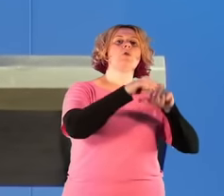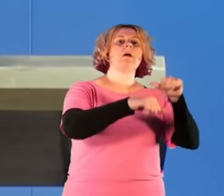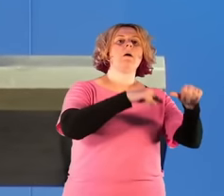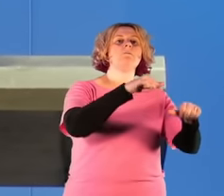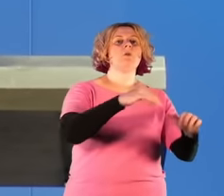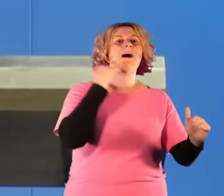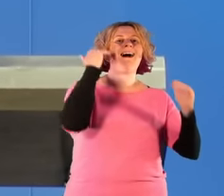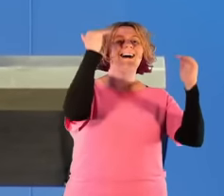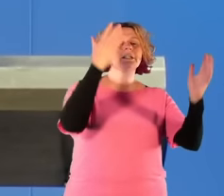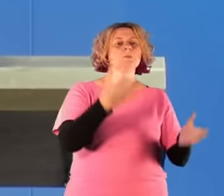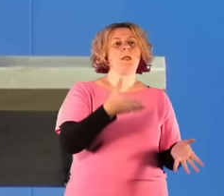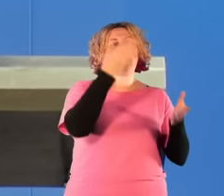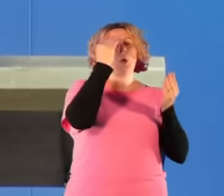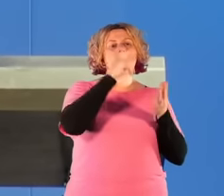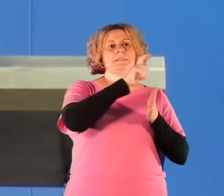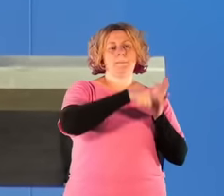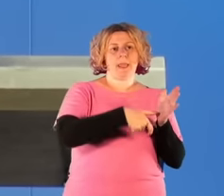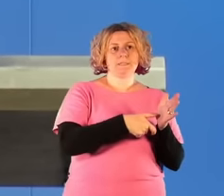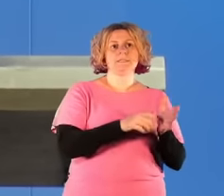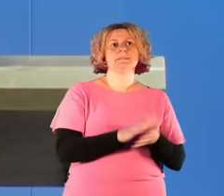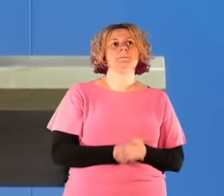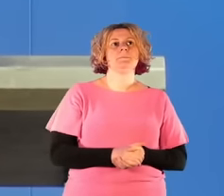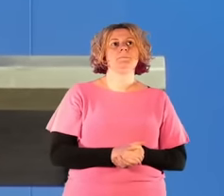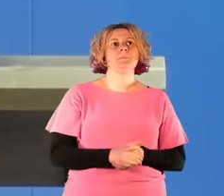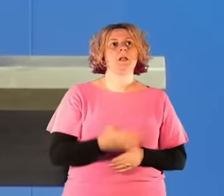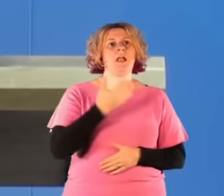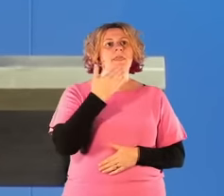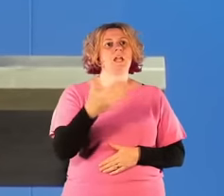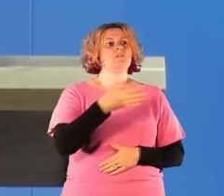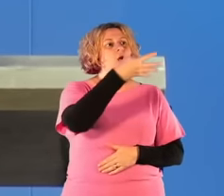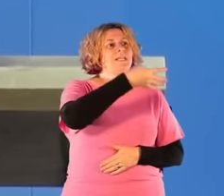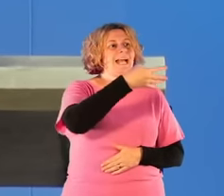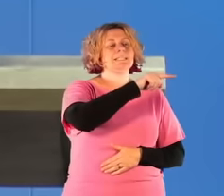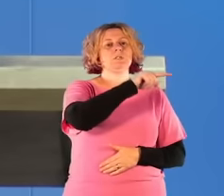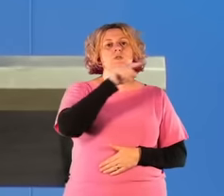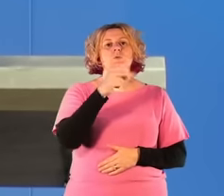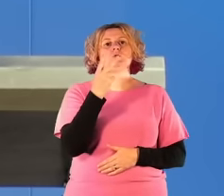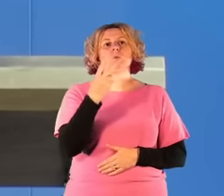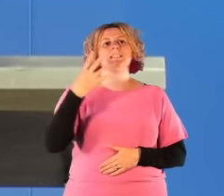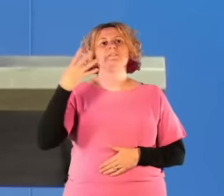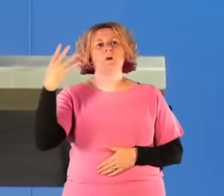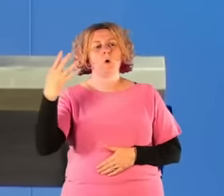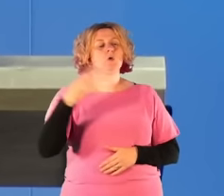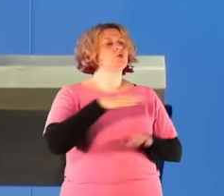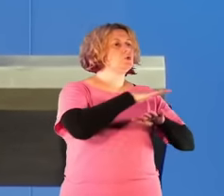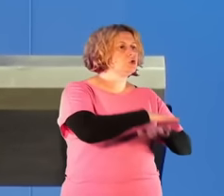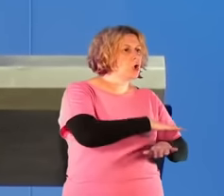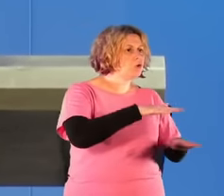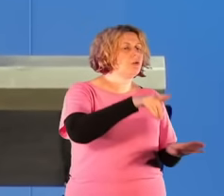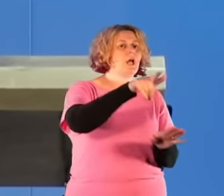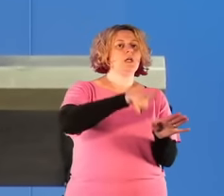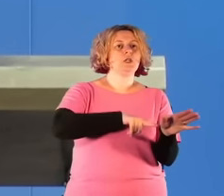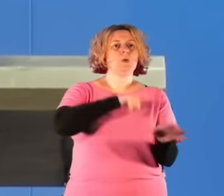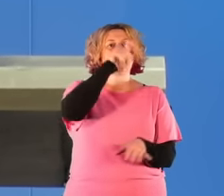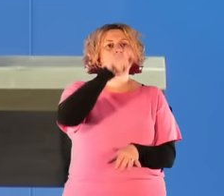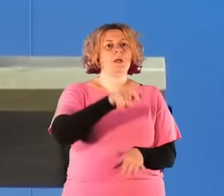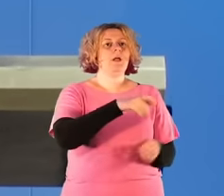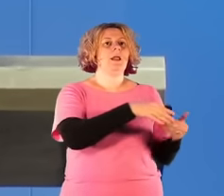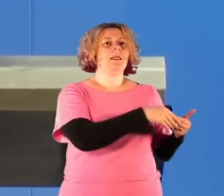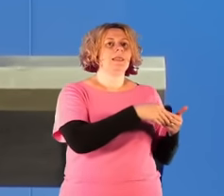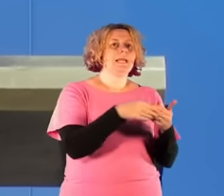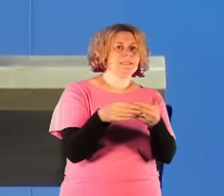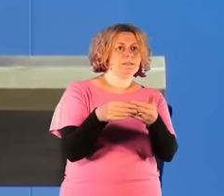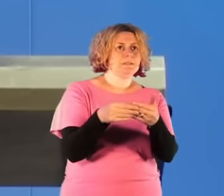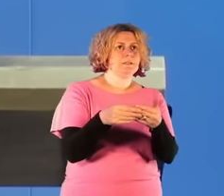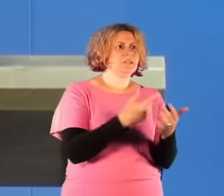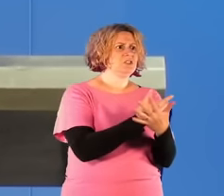It's wonderful having you. Thank you for 19s to 24s. Thank you for the children and youth leaders. An extraordinary number